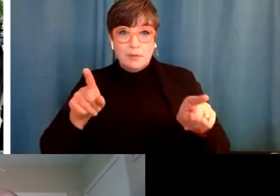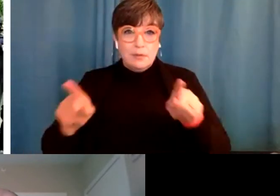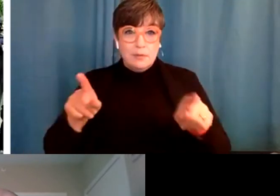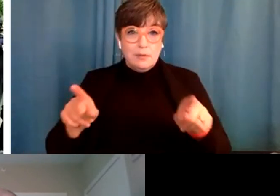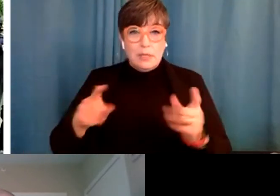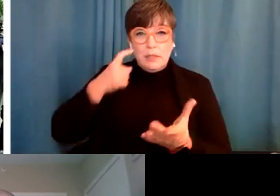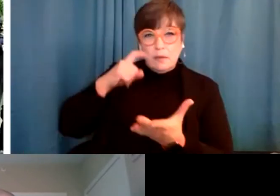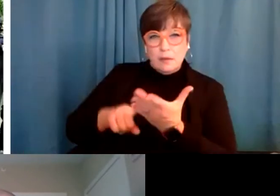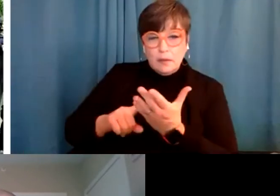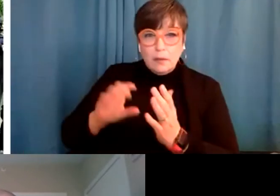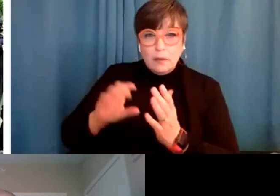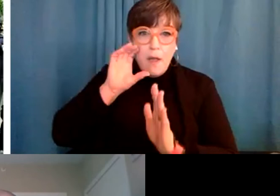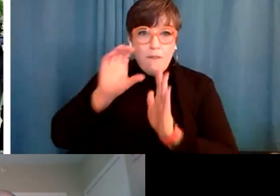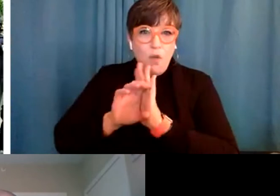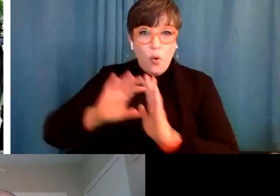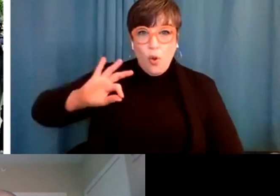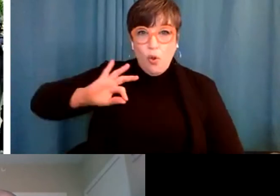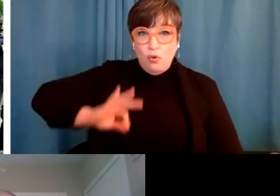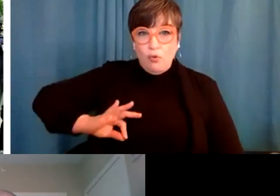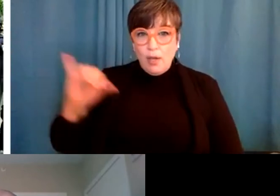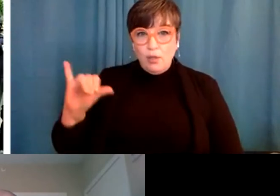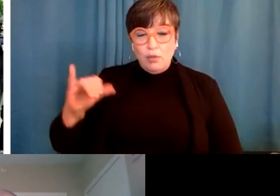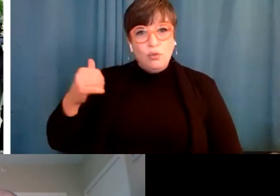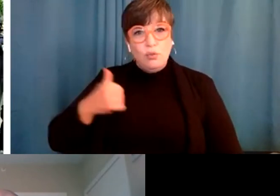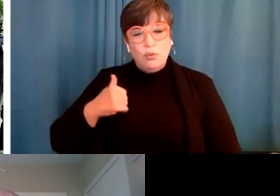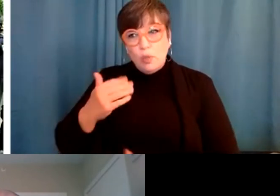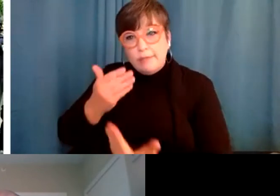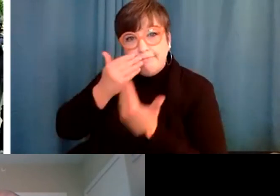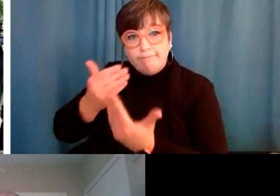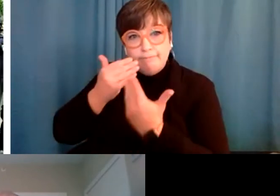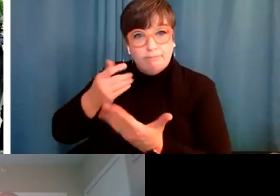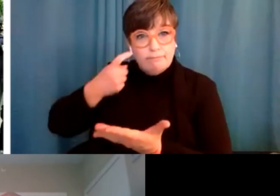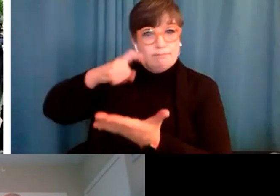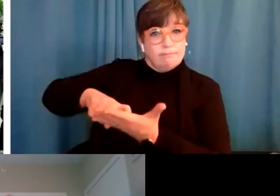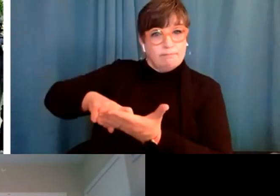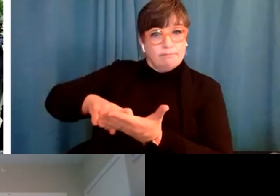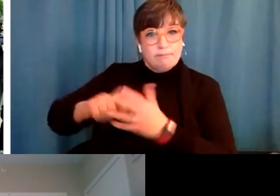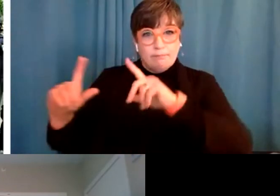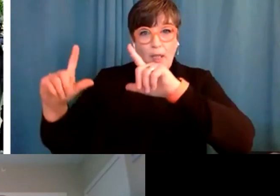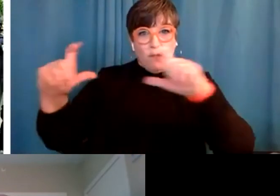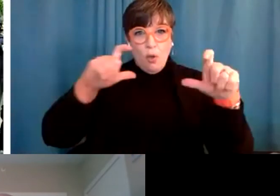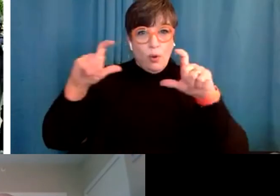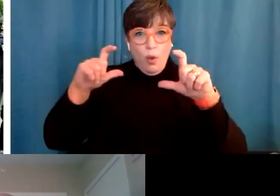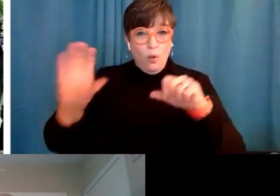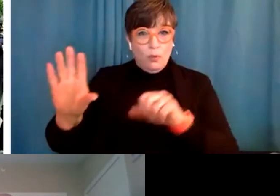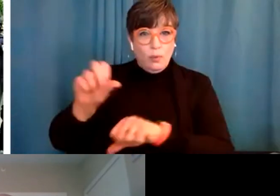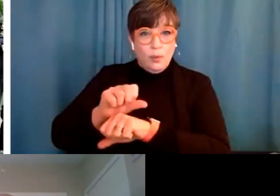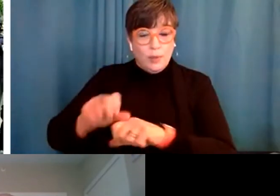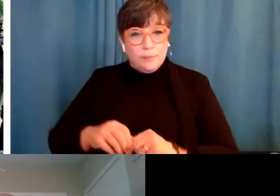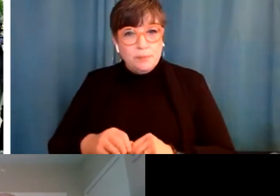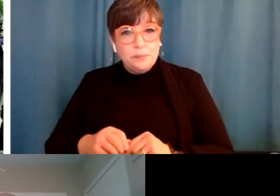the photojournalists a full recognition of their work. So in